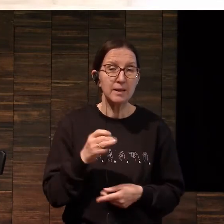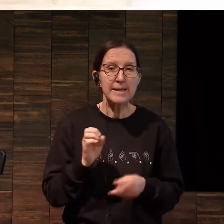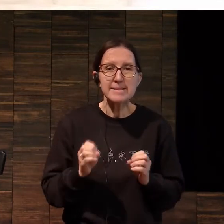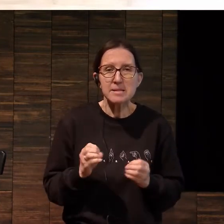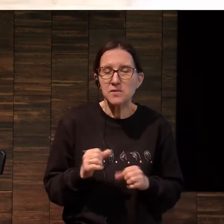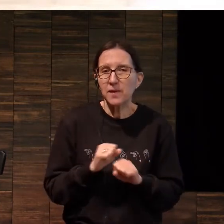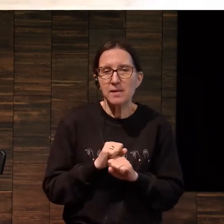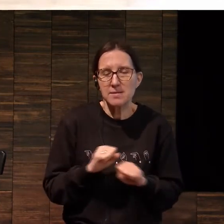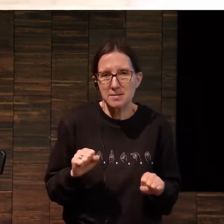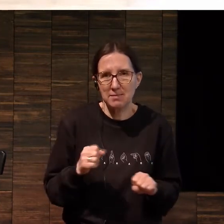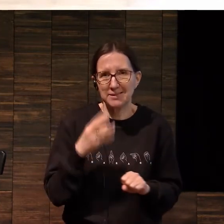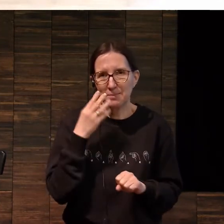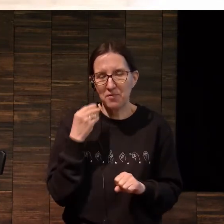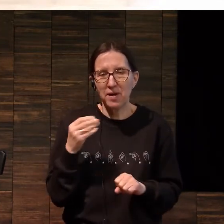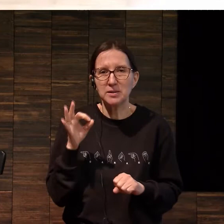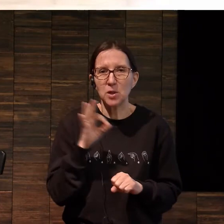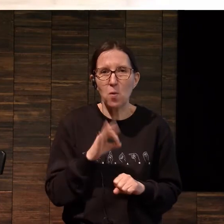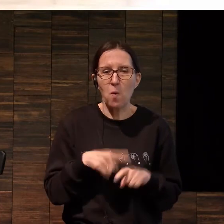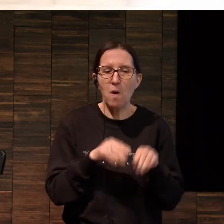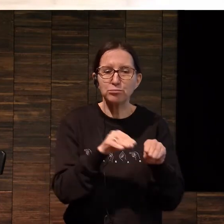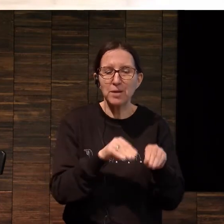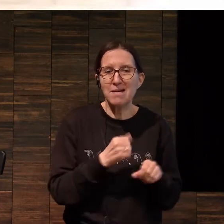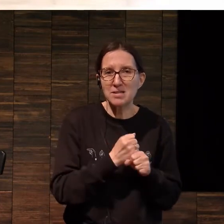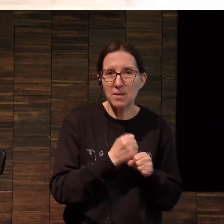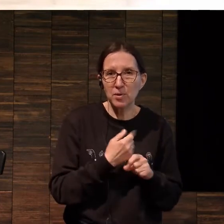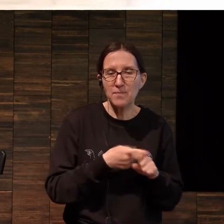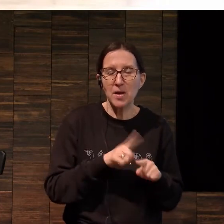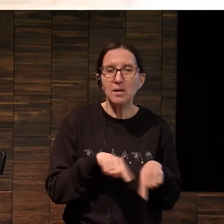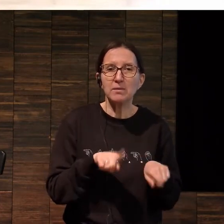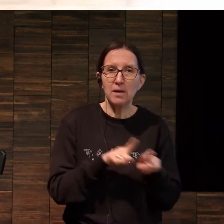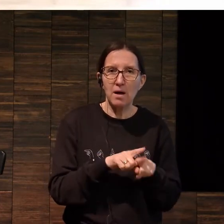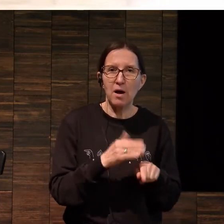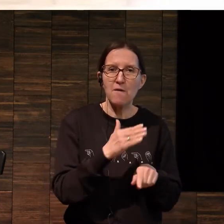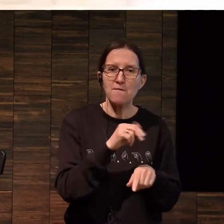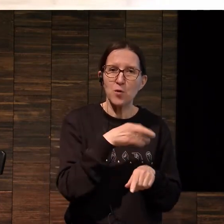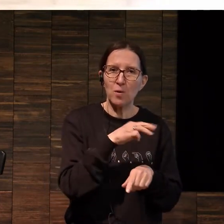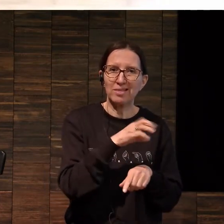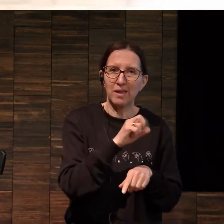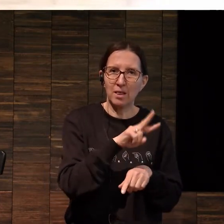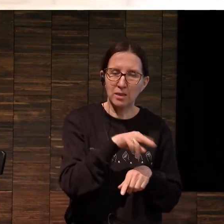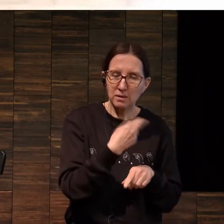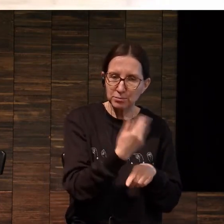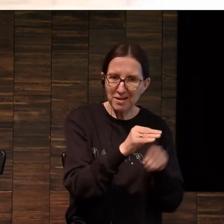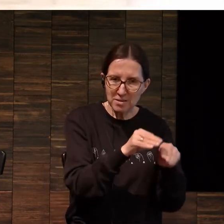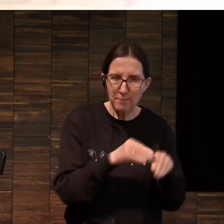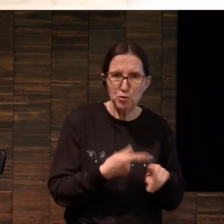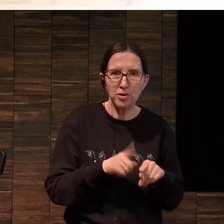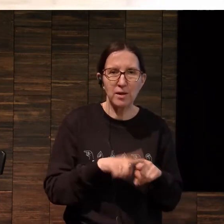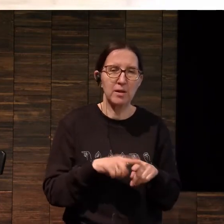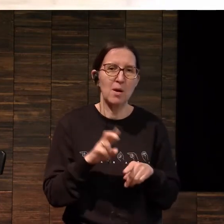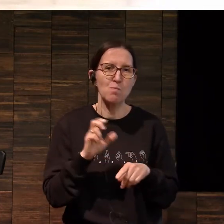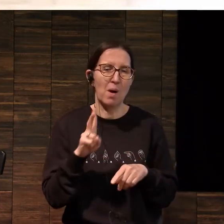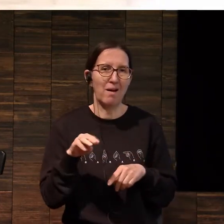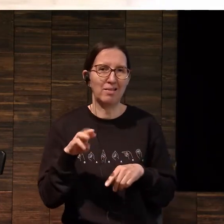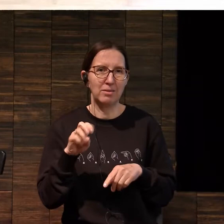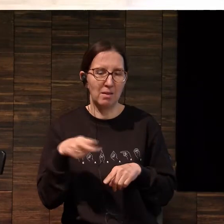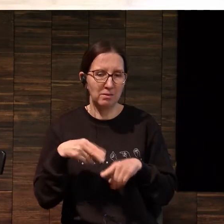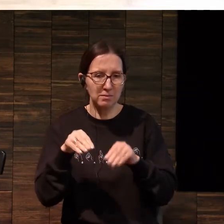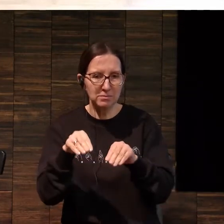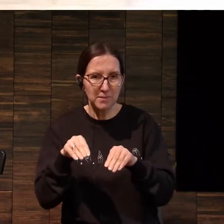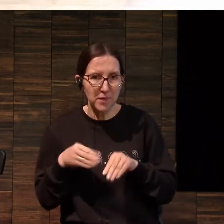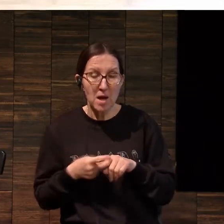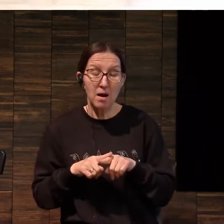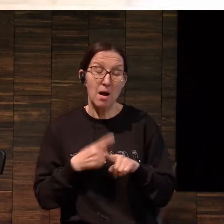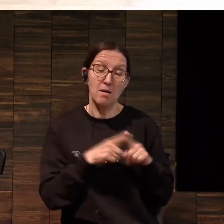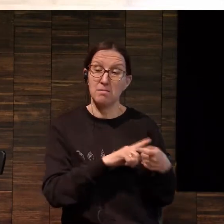sites, both front end and back end. They need to make sure that the code is accessible when it's built. But then after launch, what happens? Can